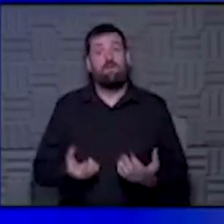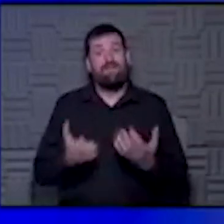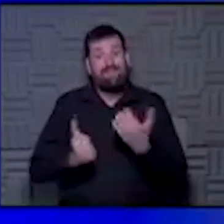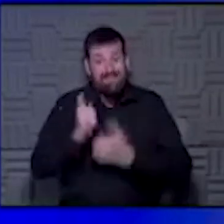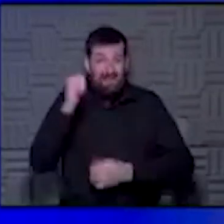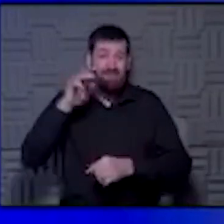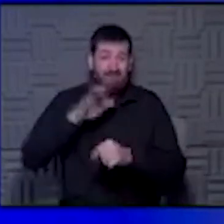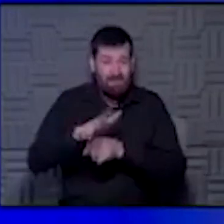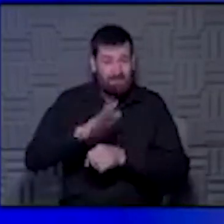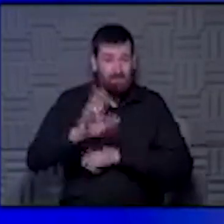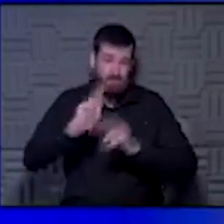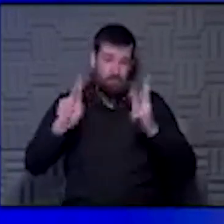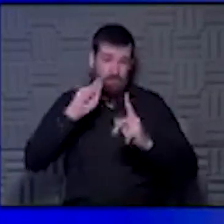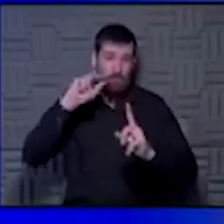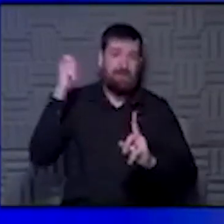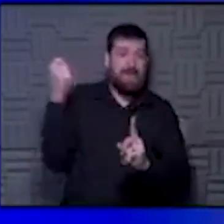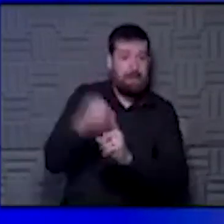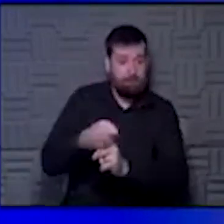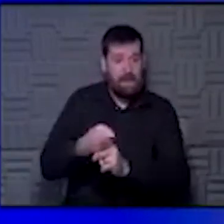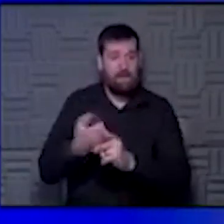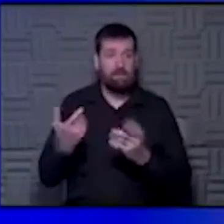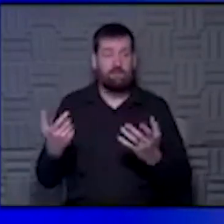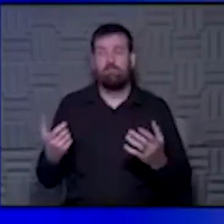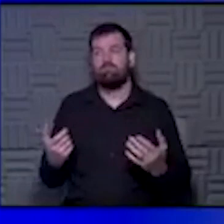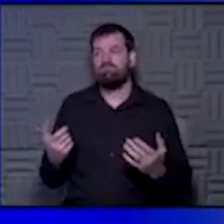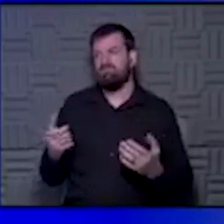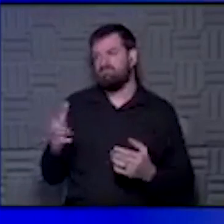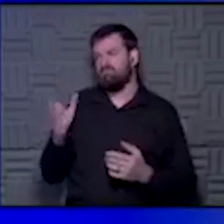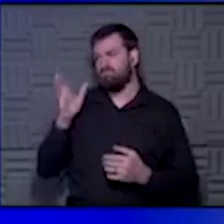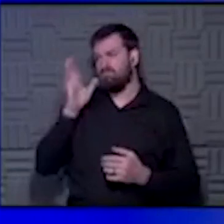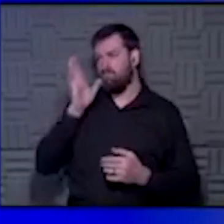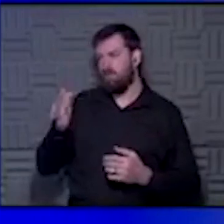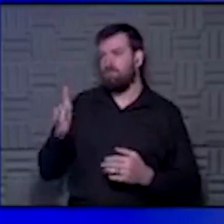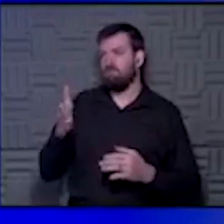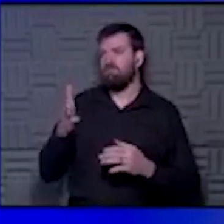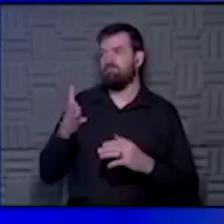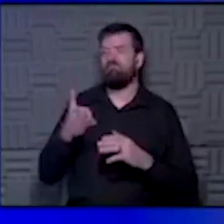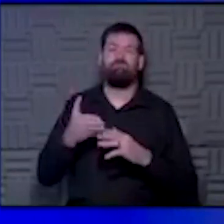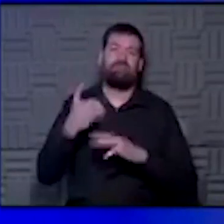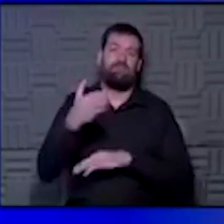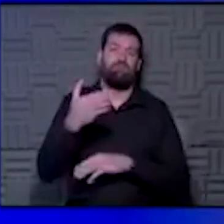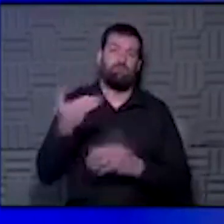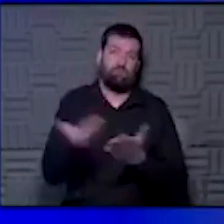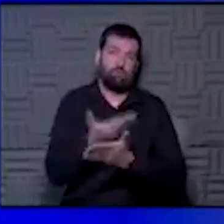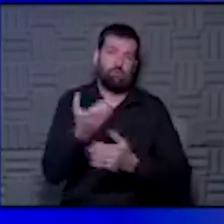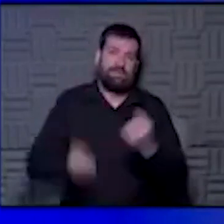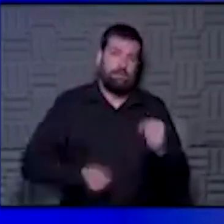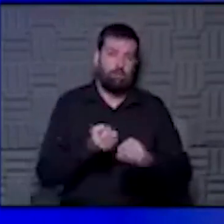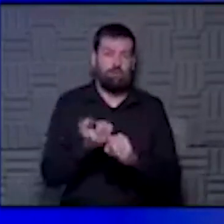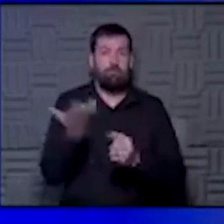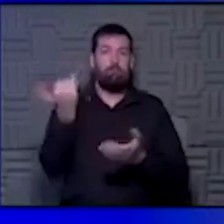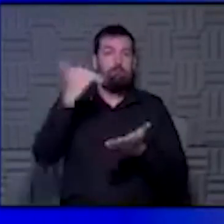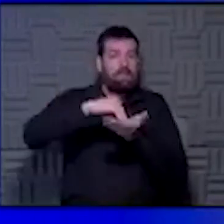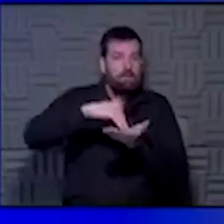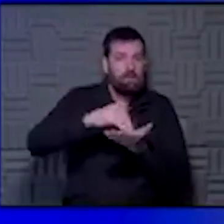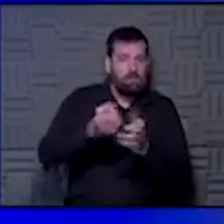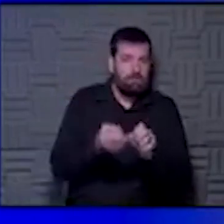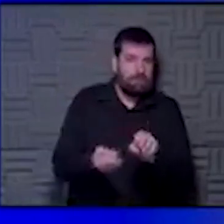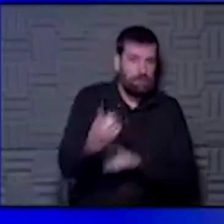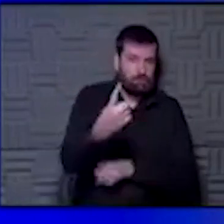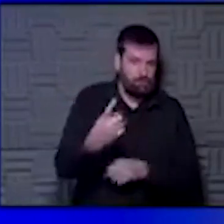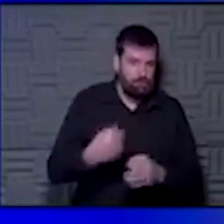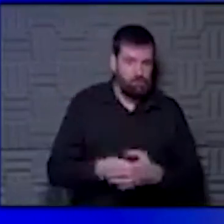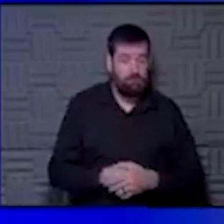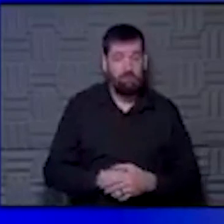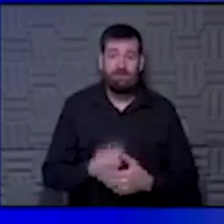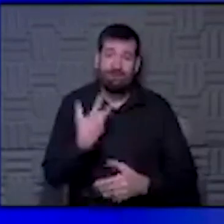epidemic. Yeah, I'm guessing that's going to be till after New Year or mid next year, I would say. I mean, vaccine